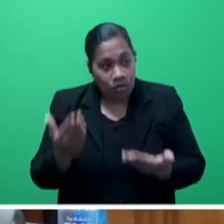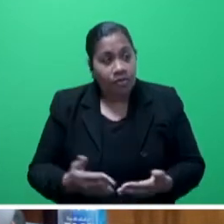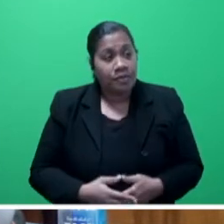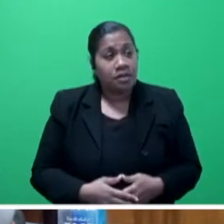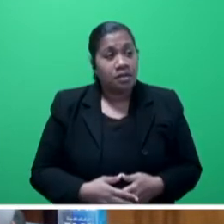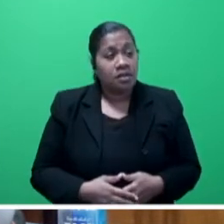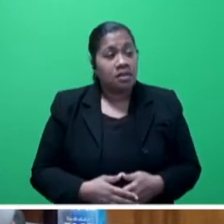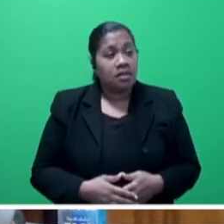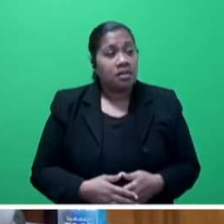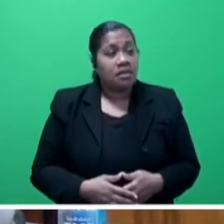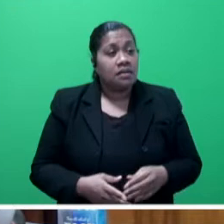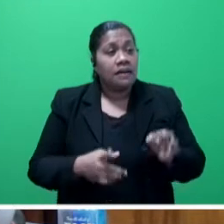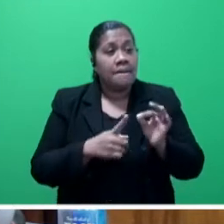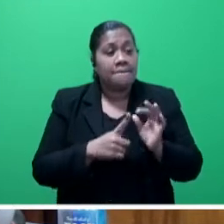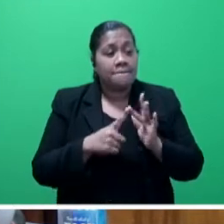Honourable Peer.